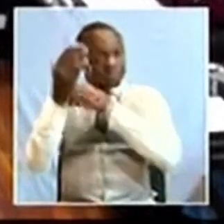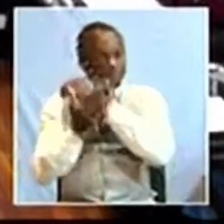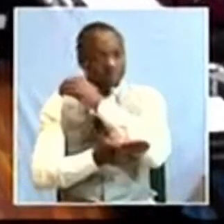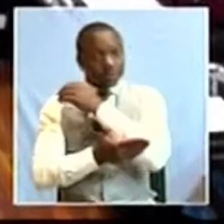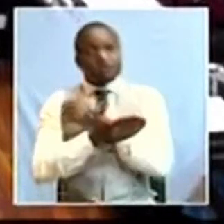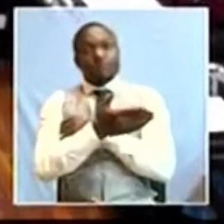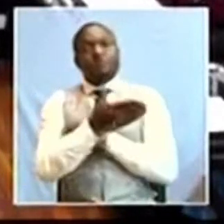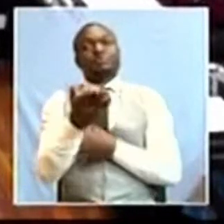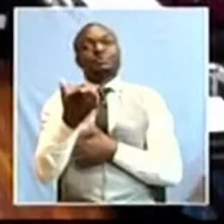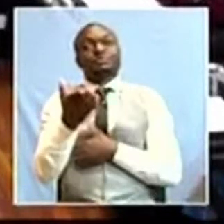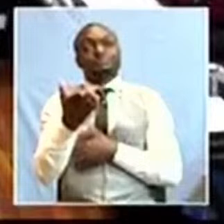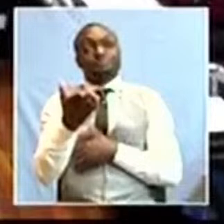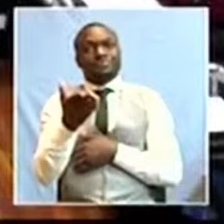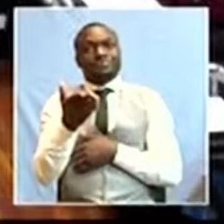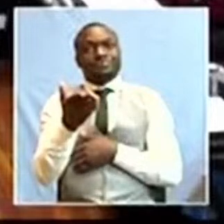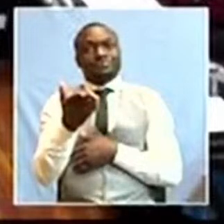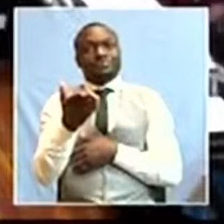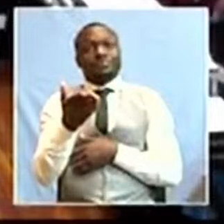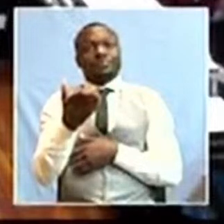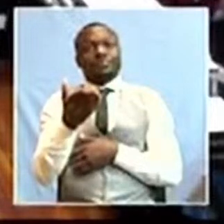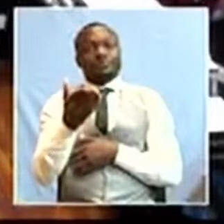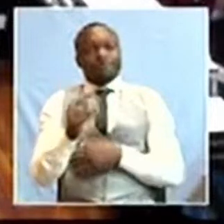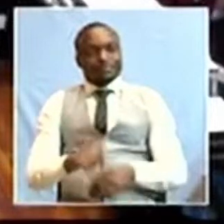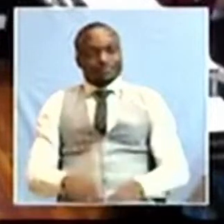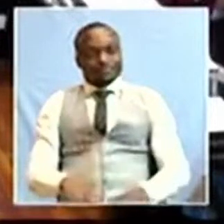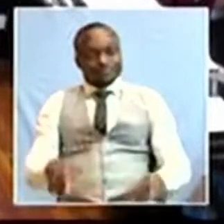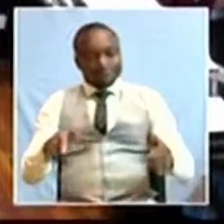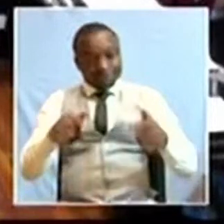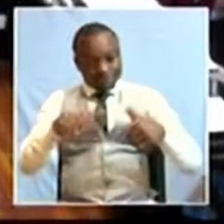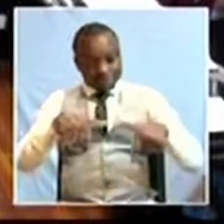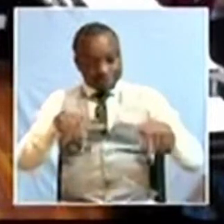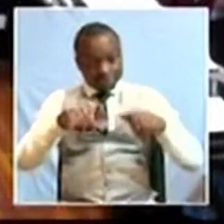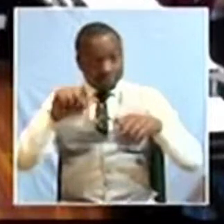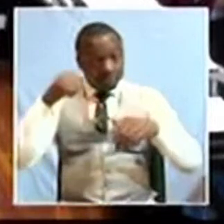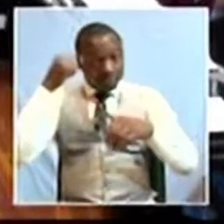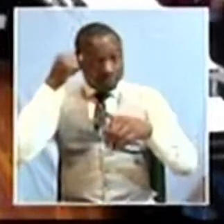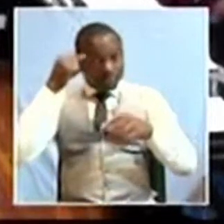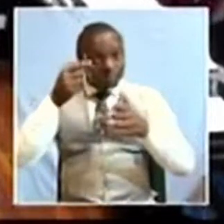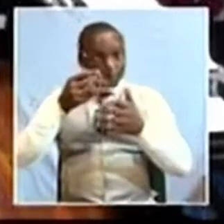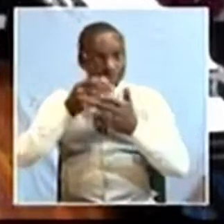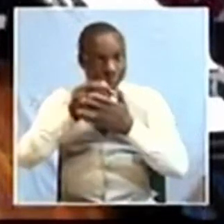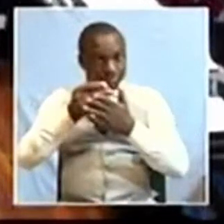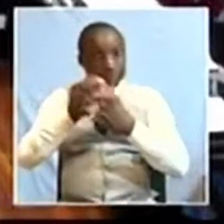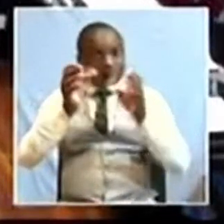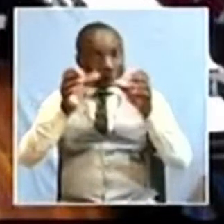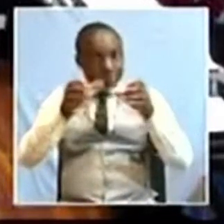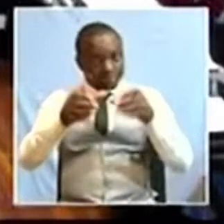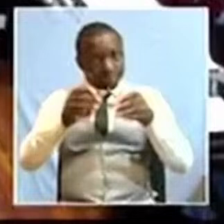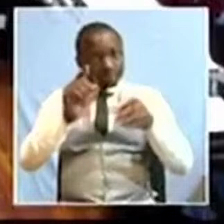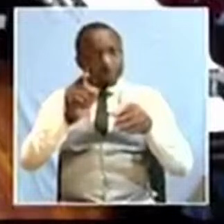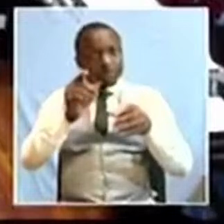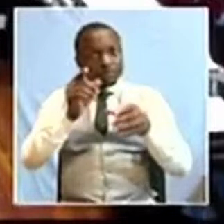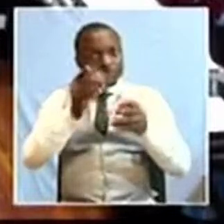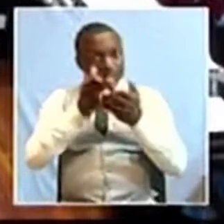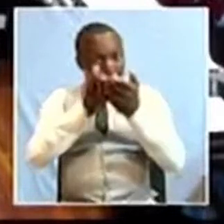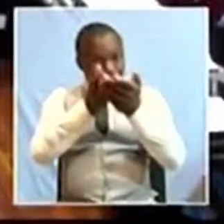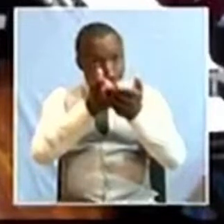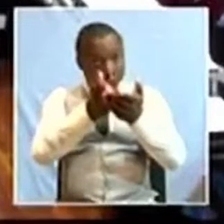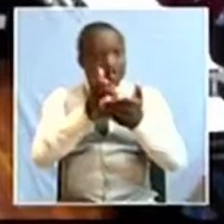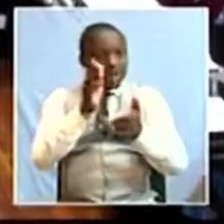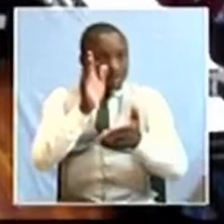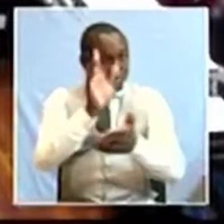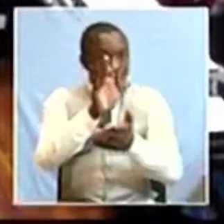committee, and indeed on my own behalf, to the Local Government Accounts Committee, where you'll be submitting your